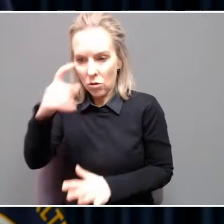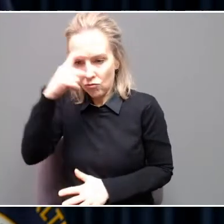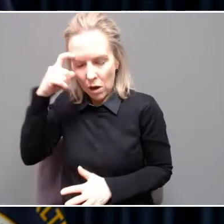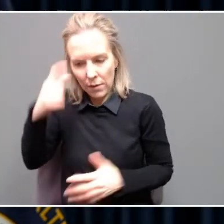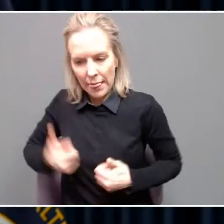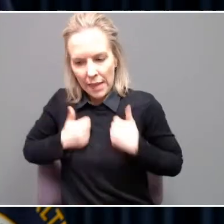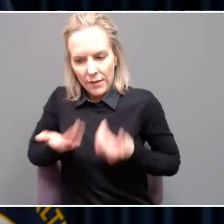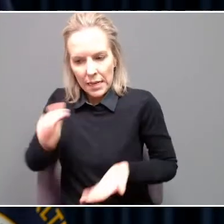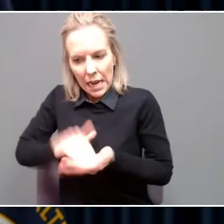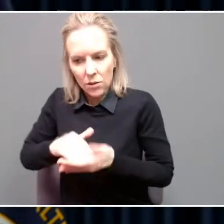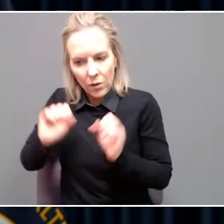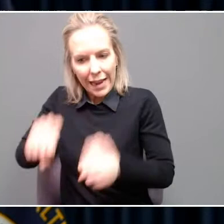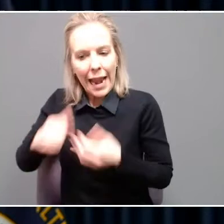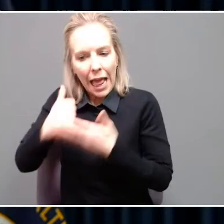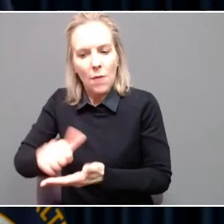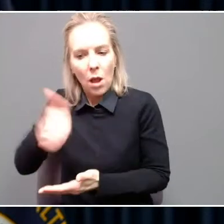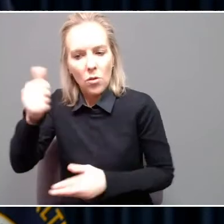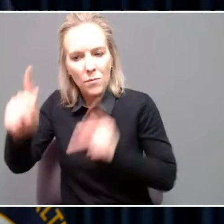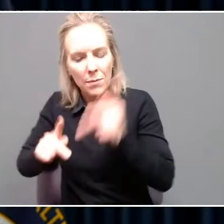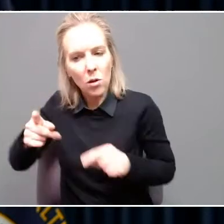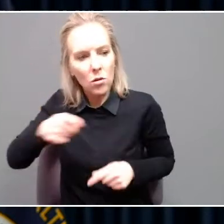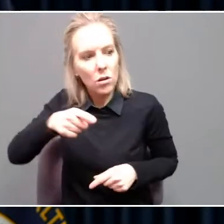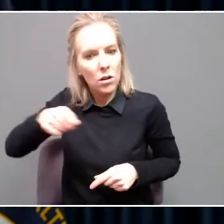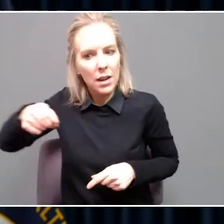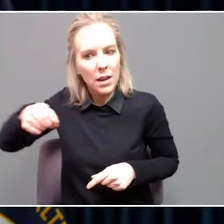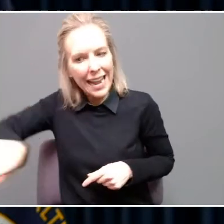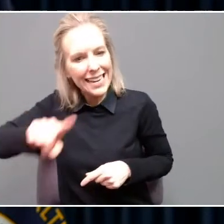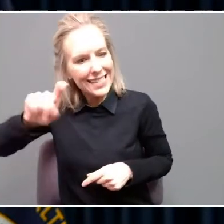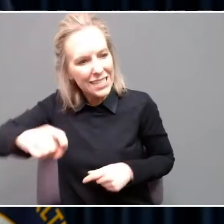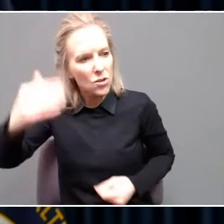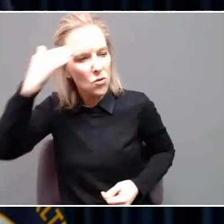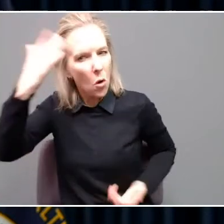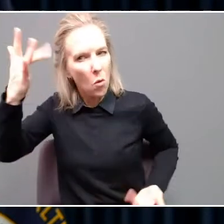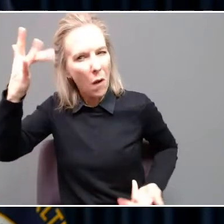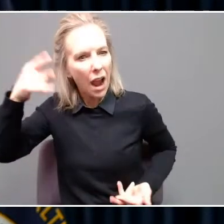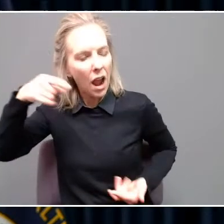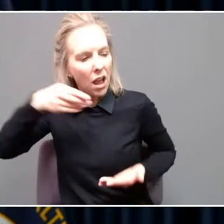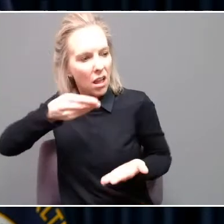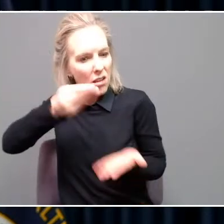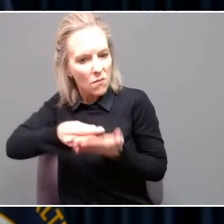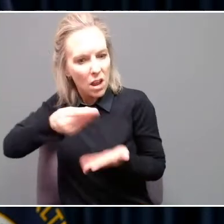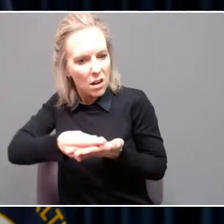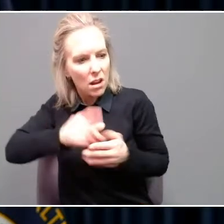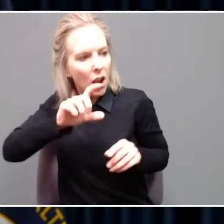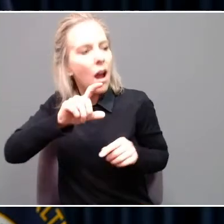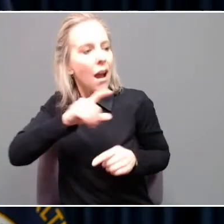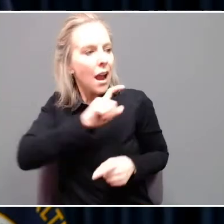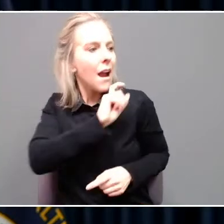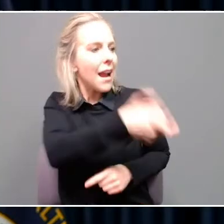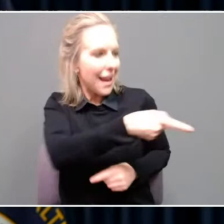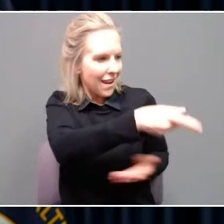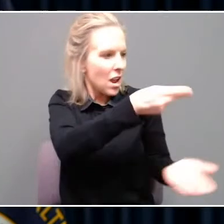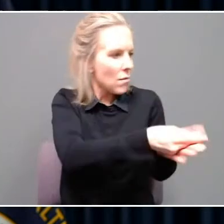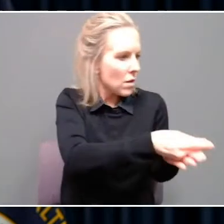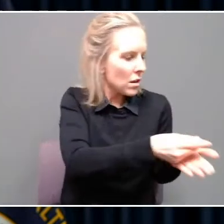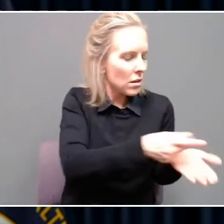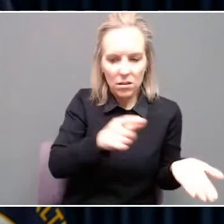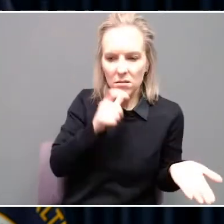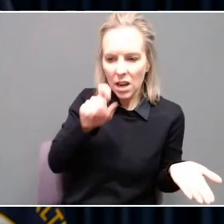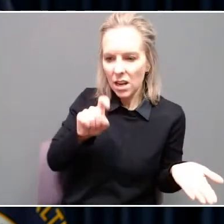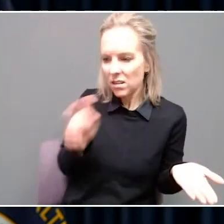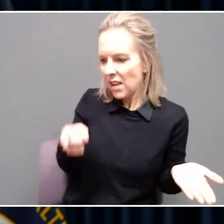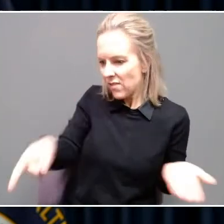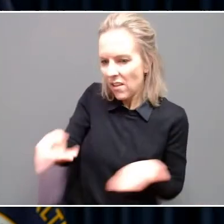going to need an explanation about why one thing was funded and another wasn't early on. Now, with that said, let me say